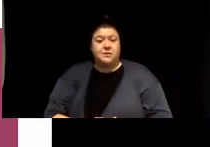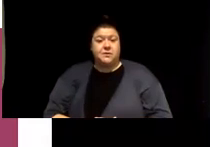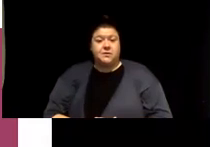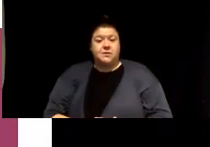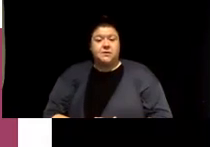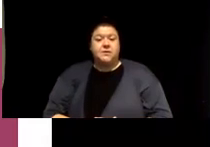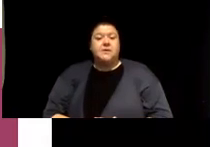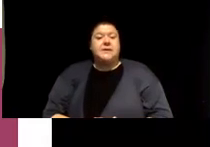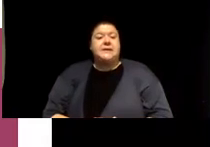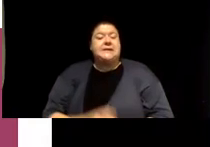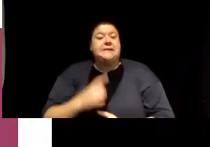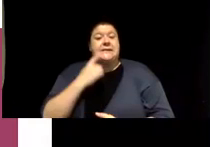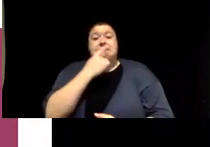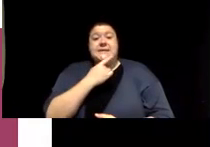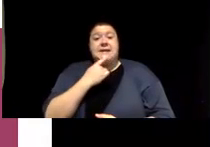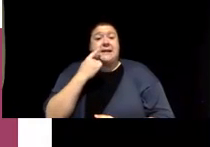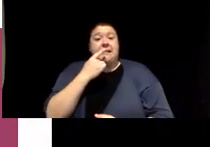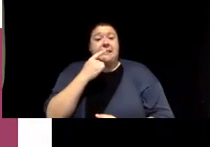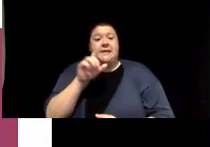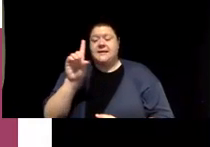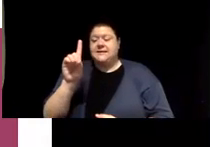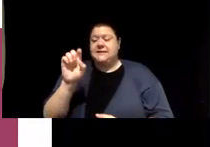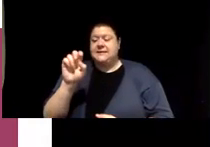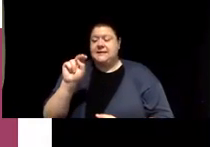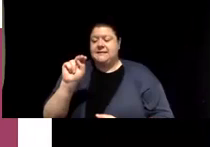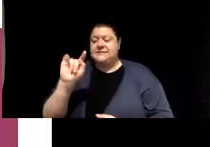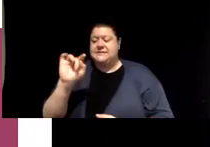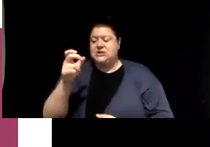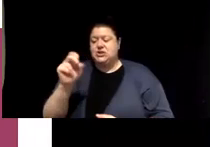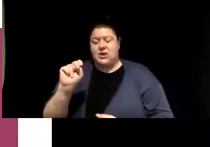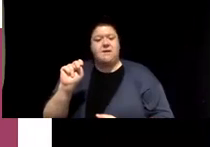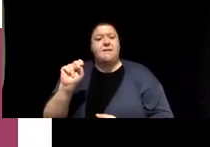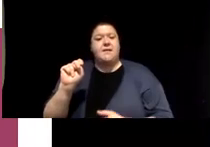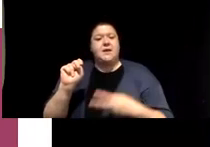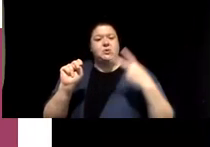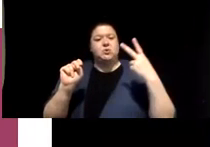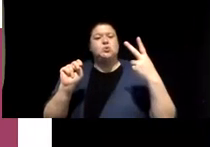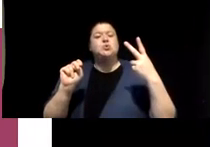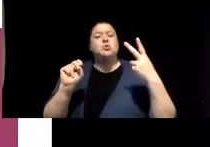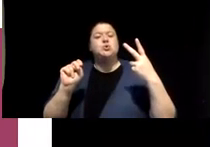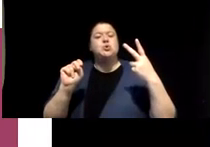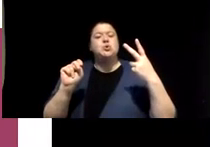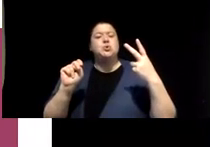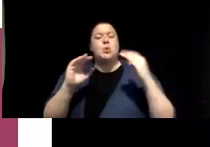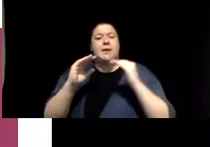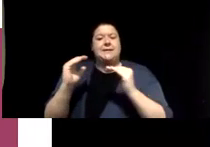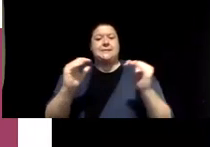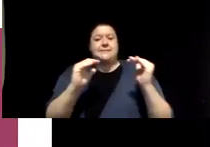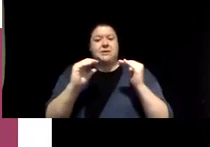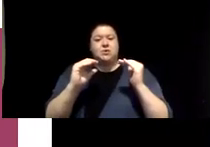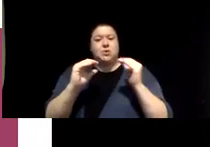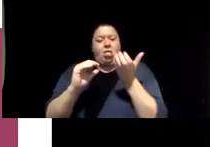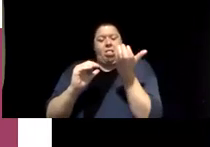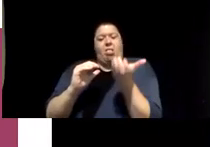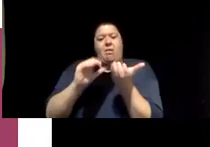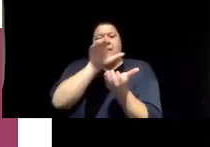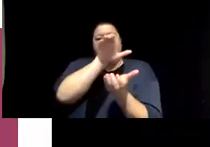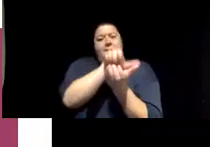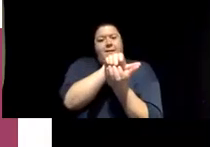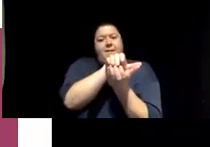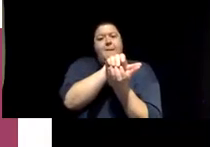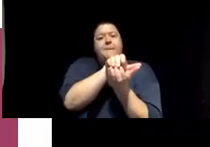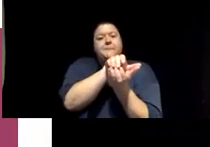The teeth, or the dentition, are made up of two symmetrical arches. We have the upper arch and we